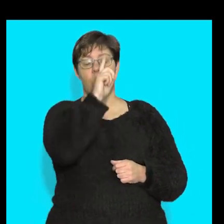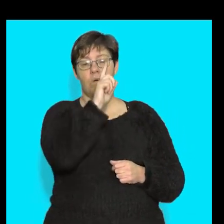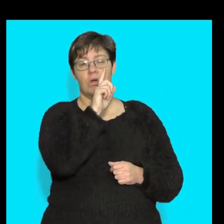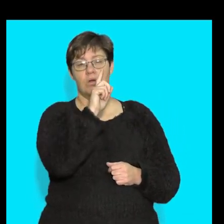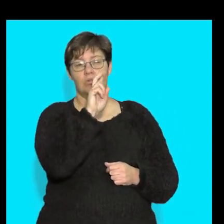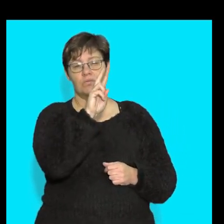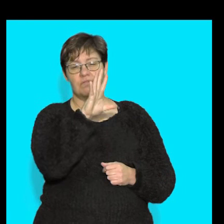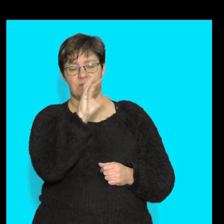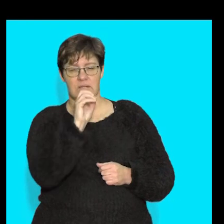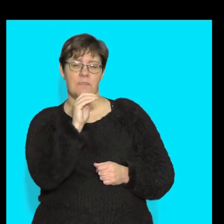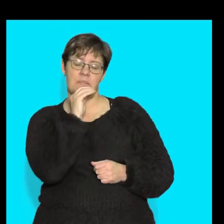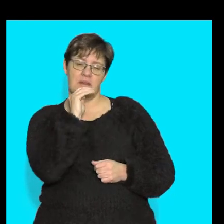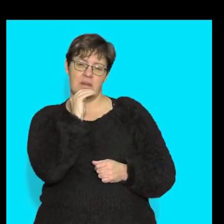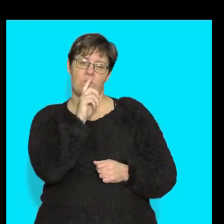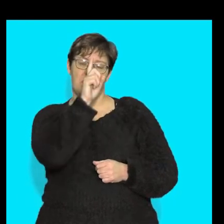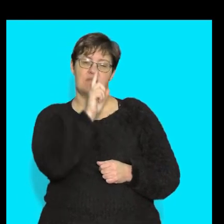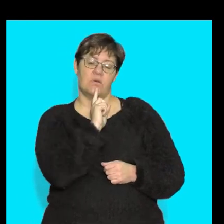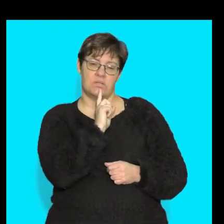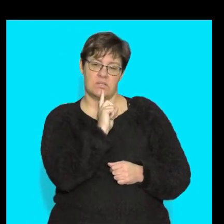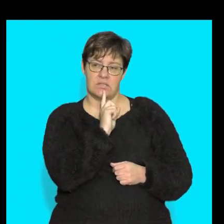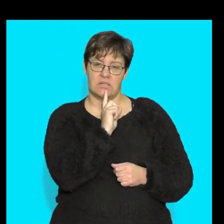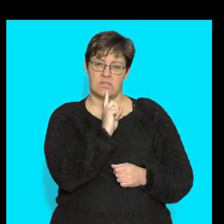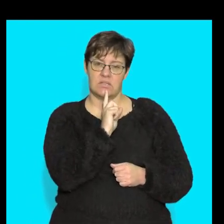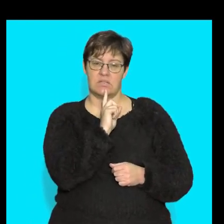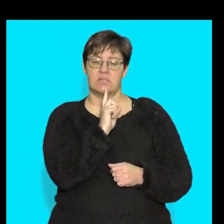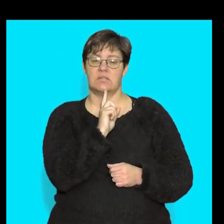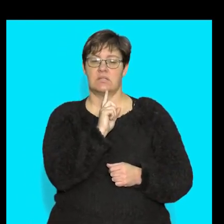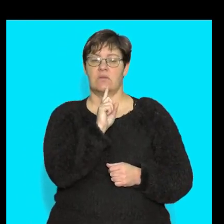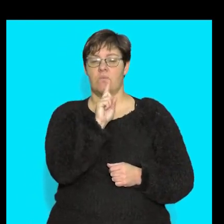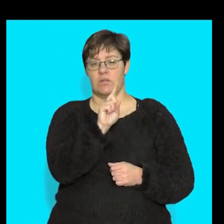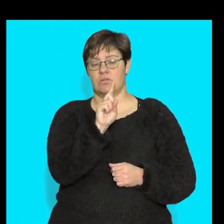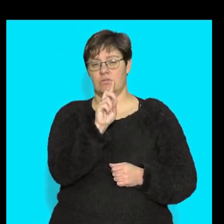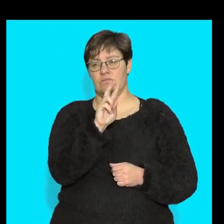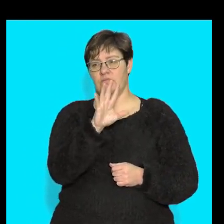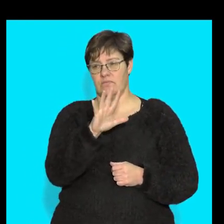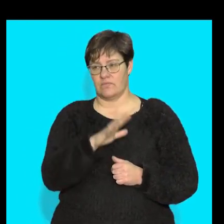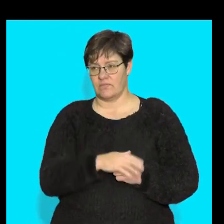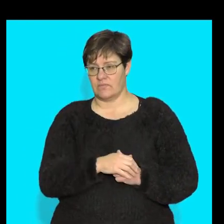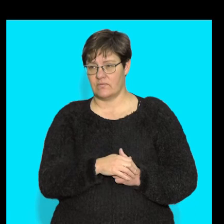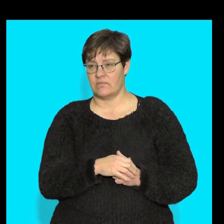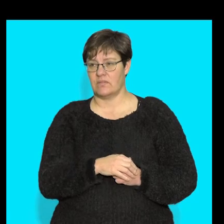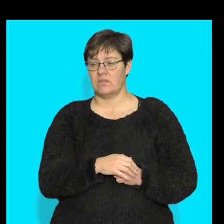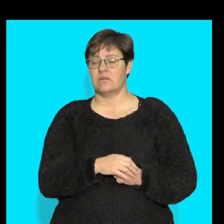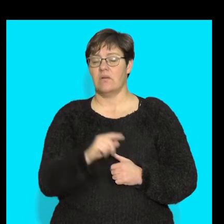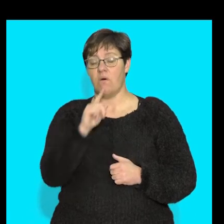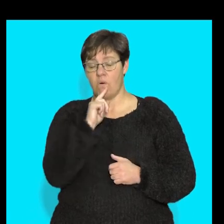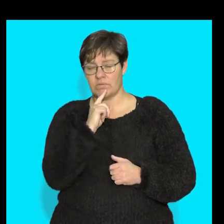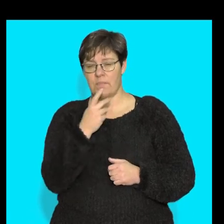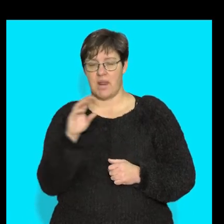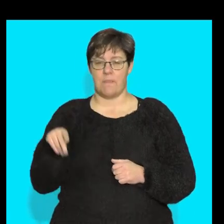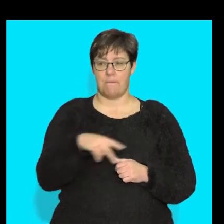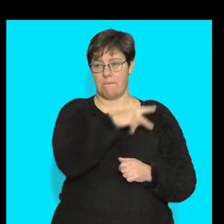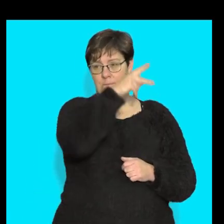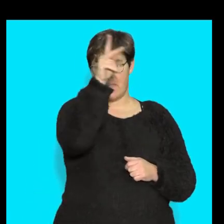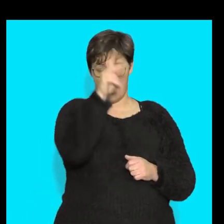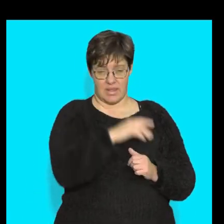250, which makes it 1,000 rand and 250. They also need to take out some money to give to that